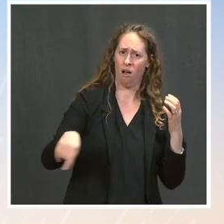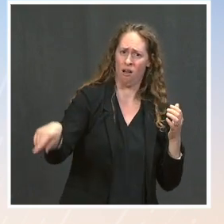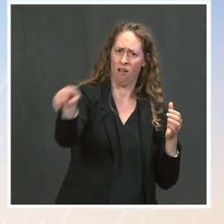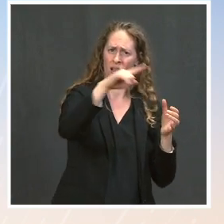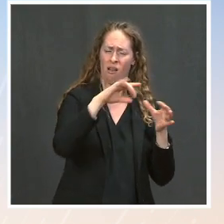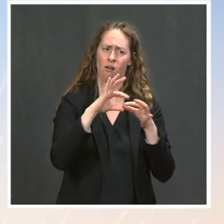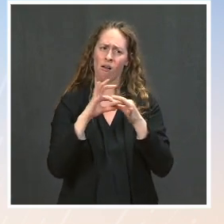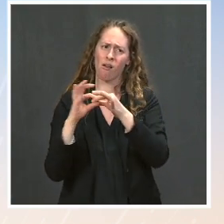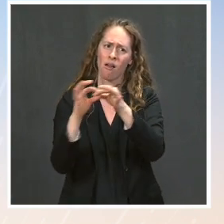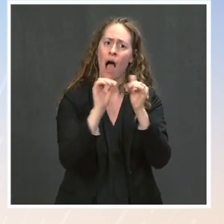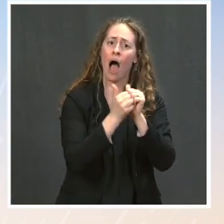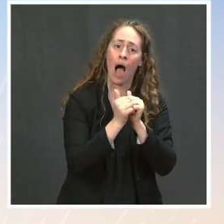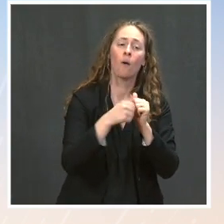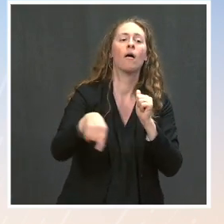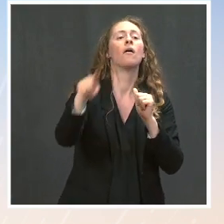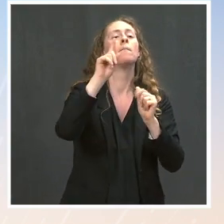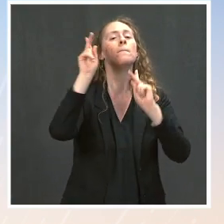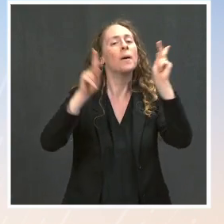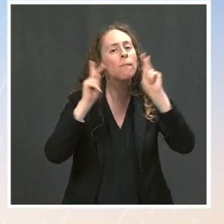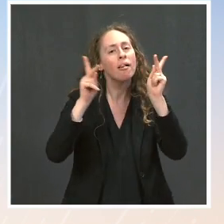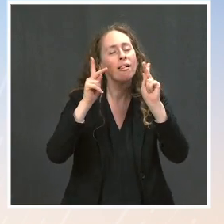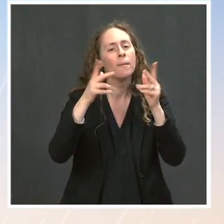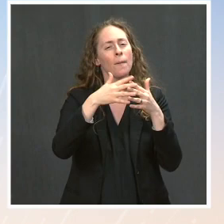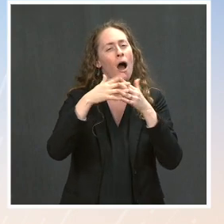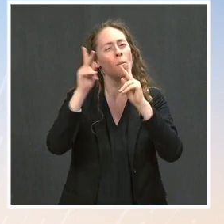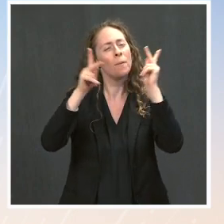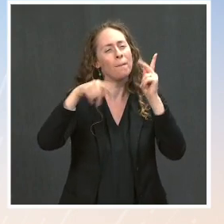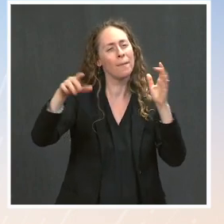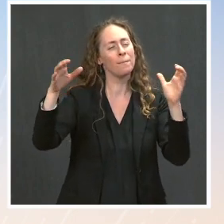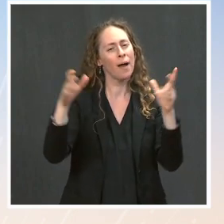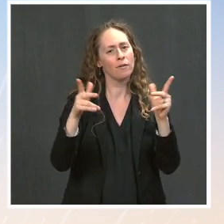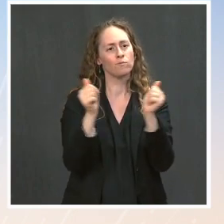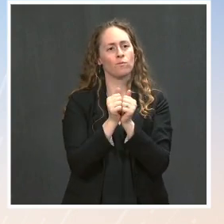people together. So when I say he is focused on